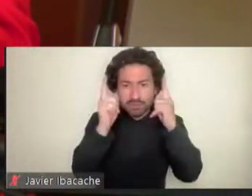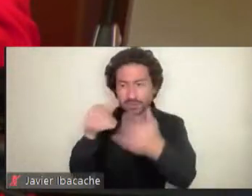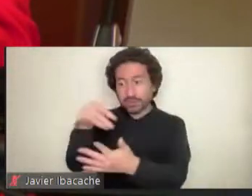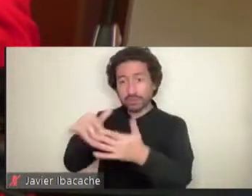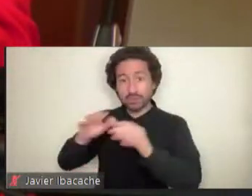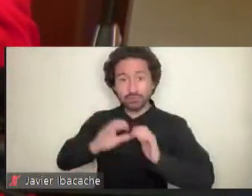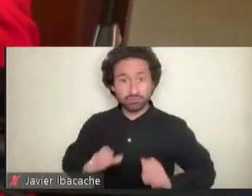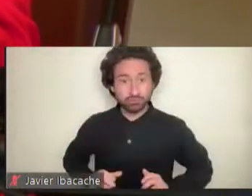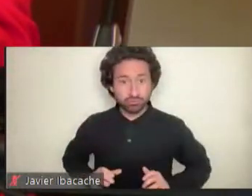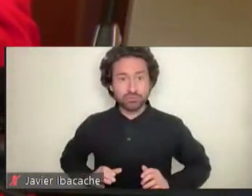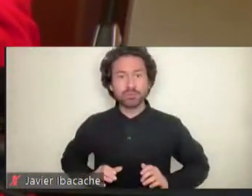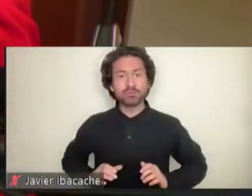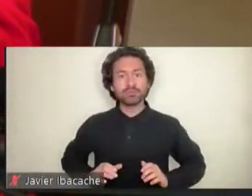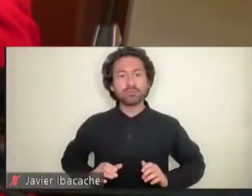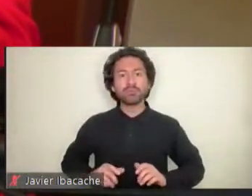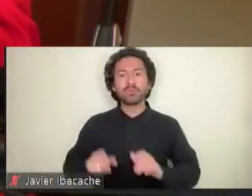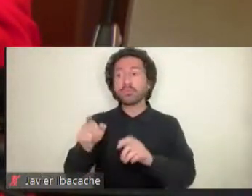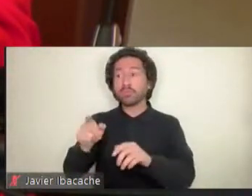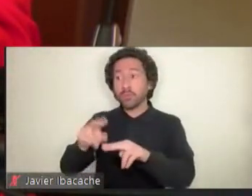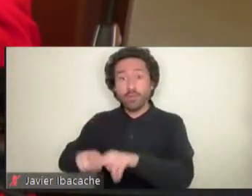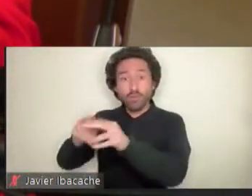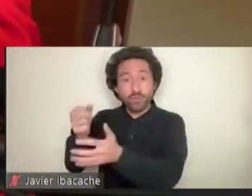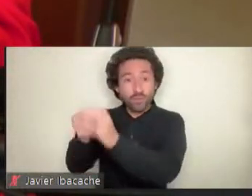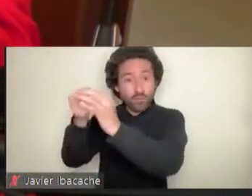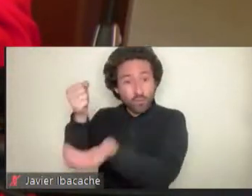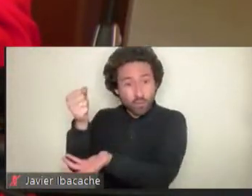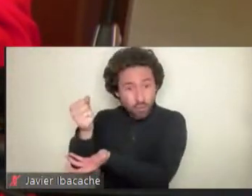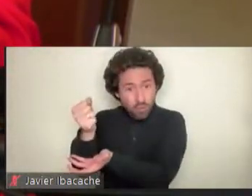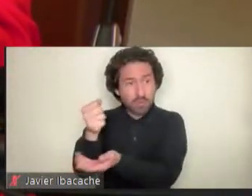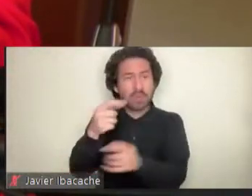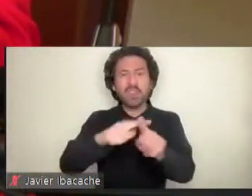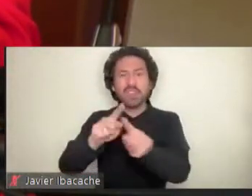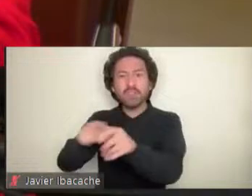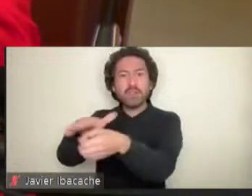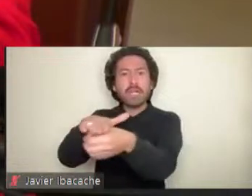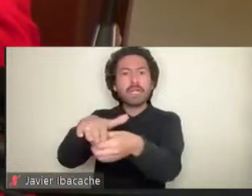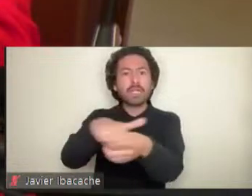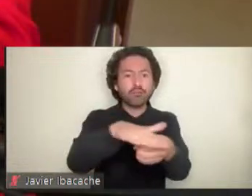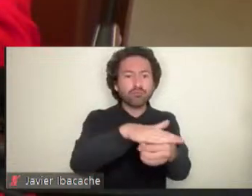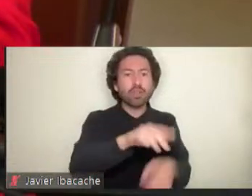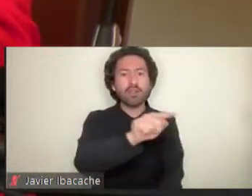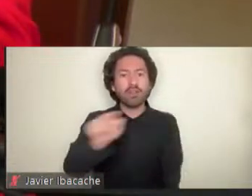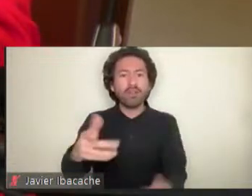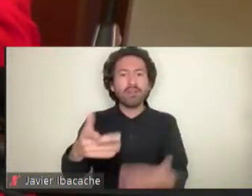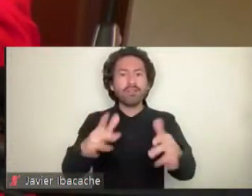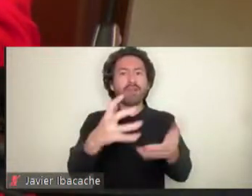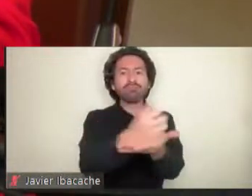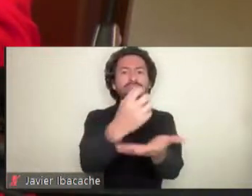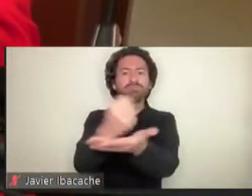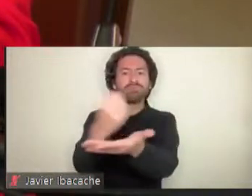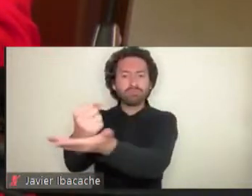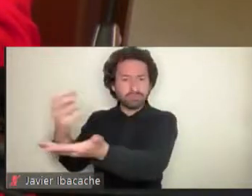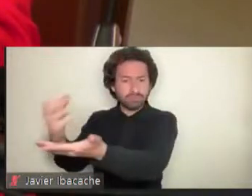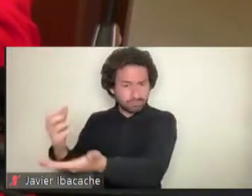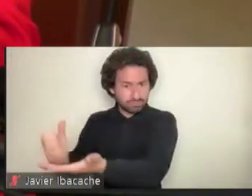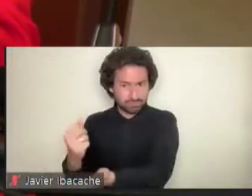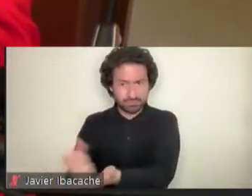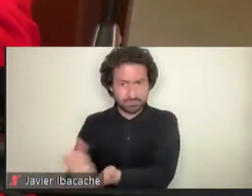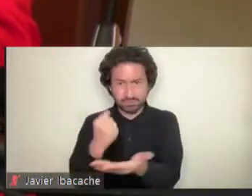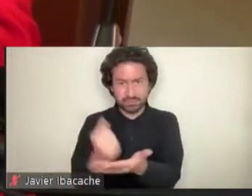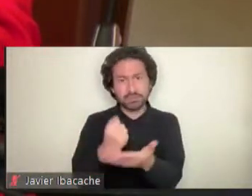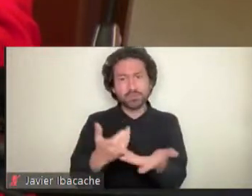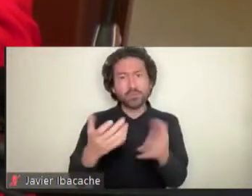source outside funding, and work with territories that have already achieved successes utilizing innovative